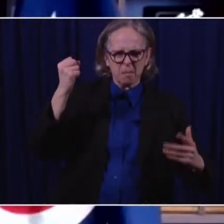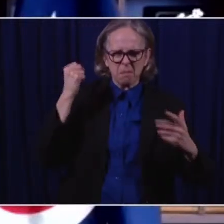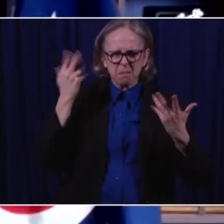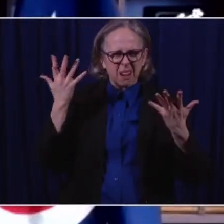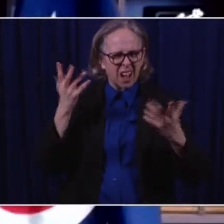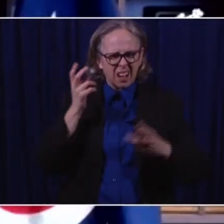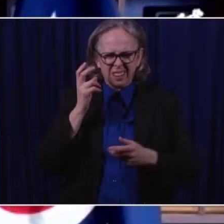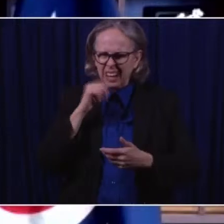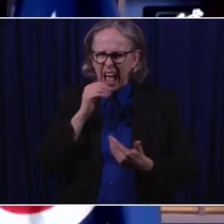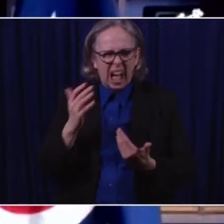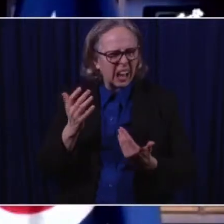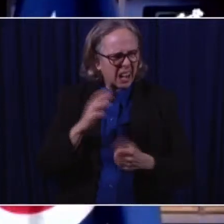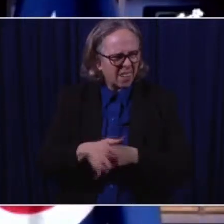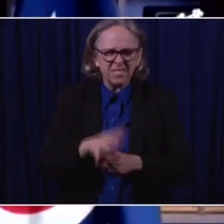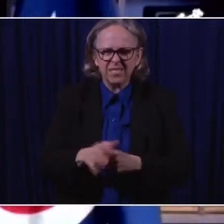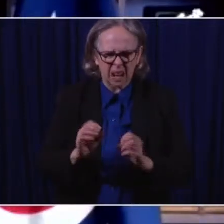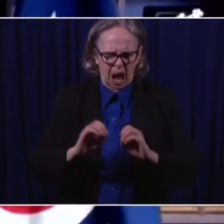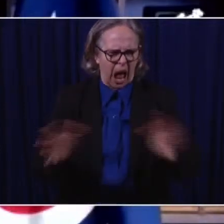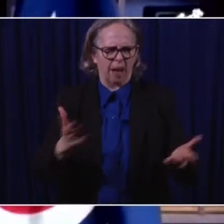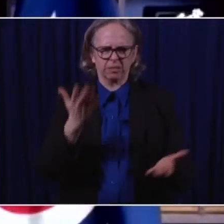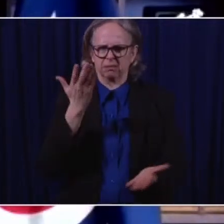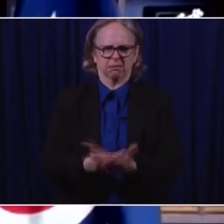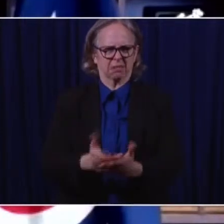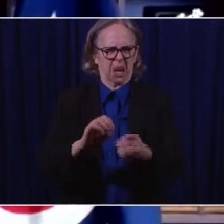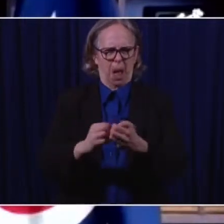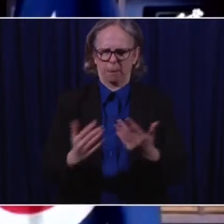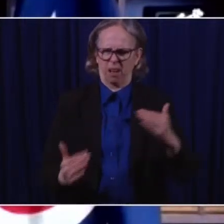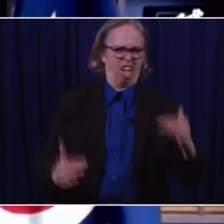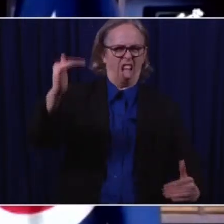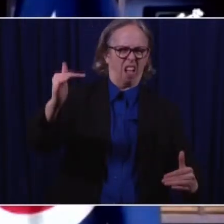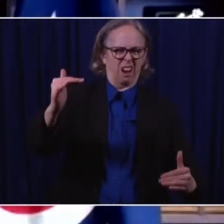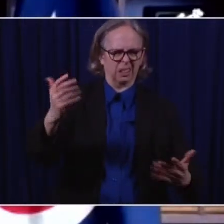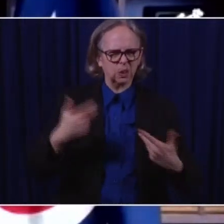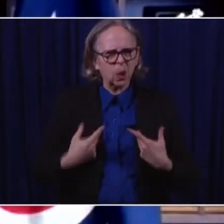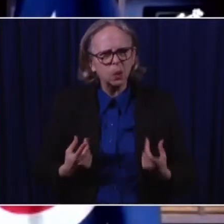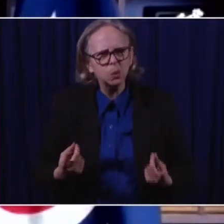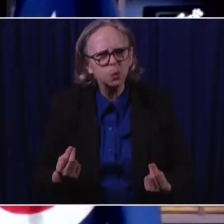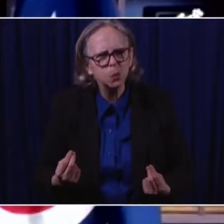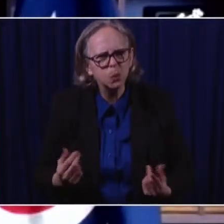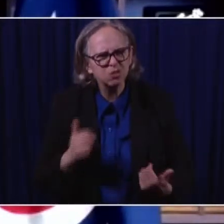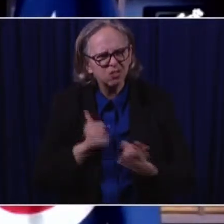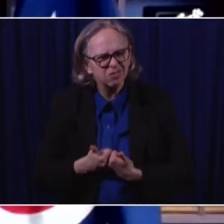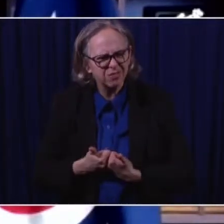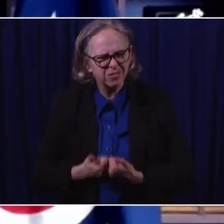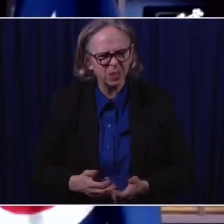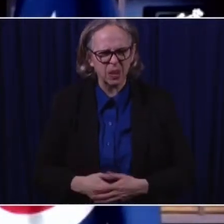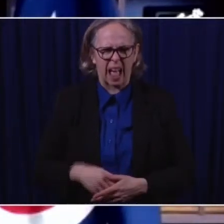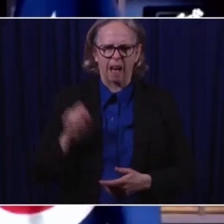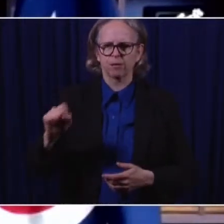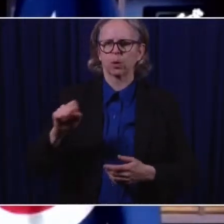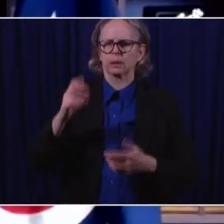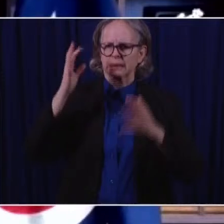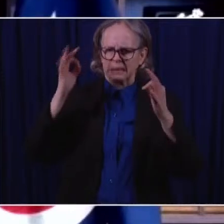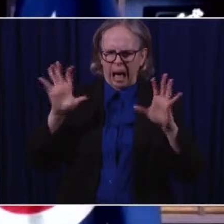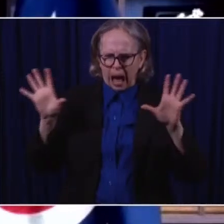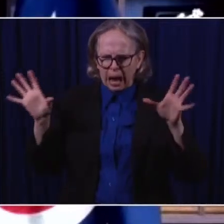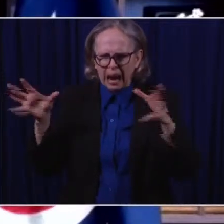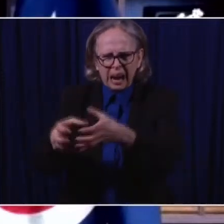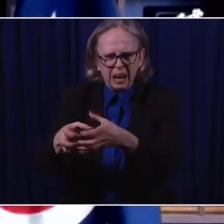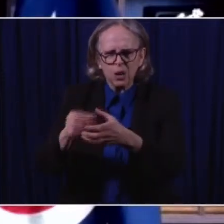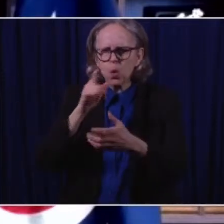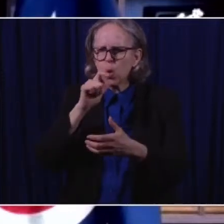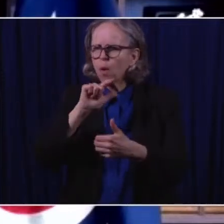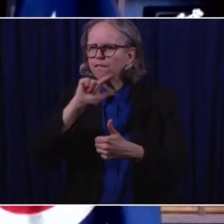involved means that some people are going to be served before others, and it just takes time for us to get through this.